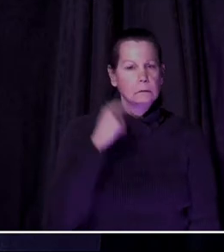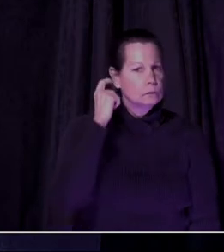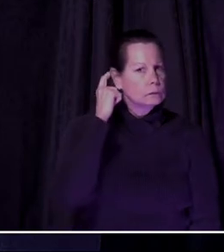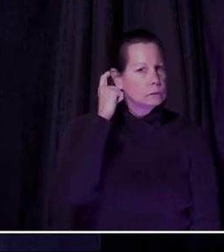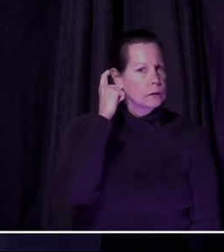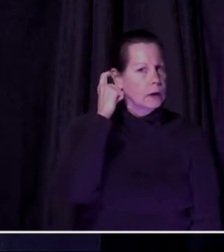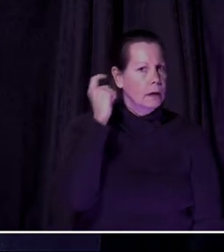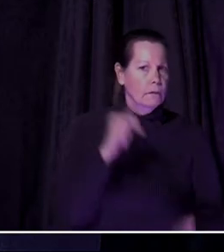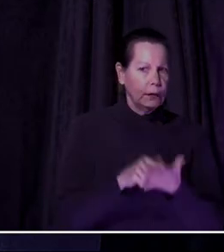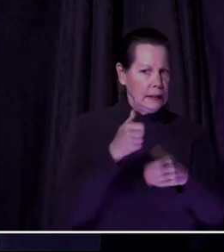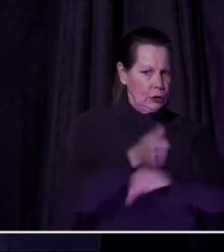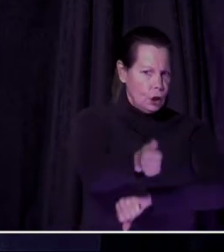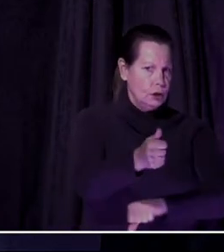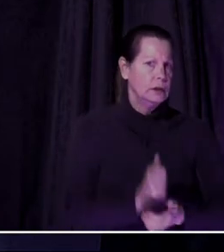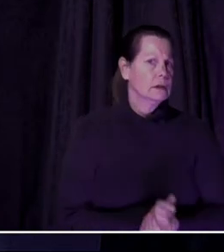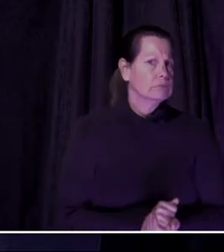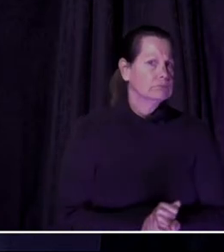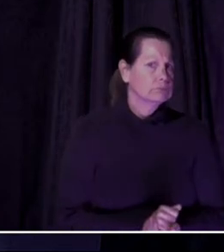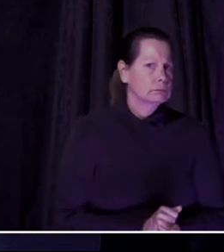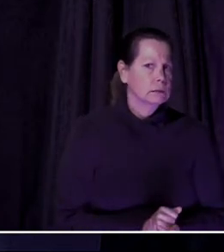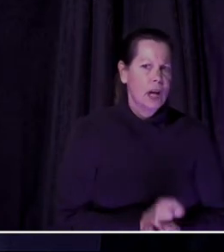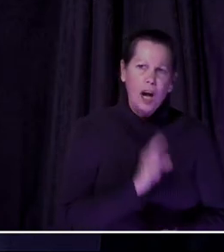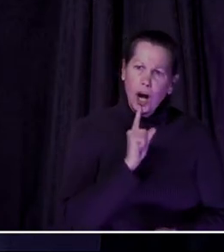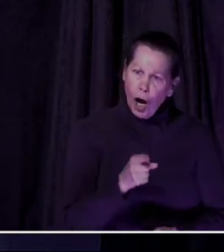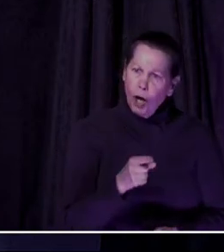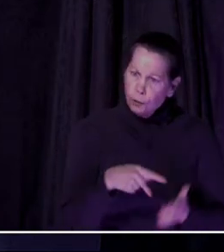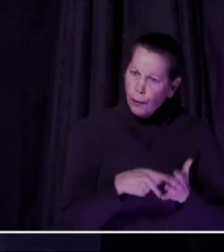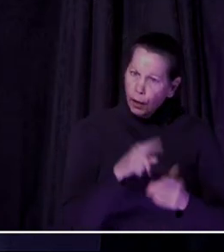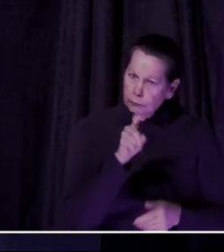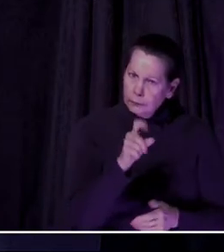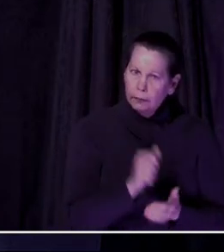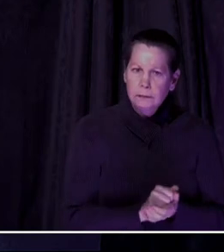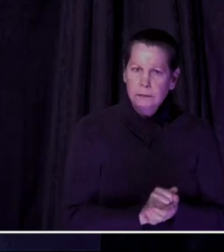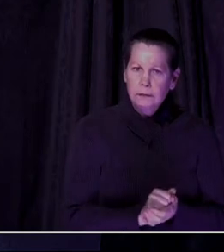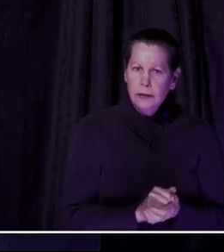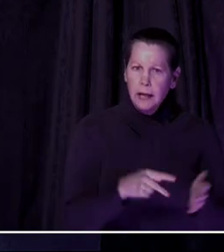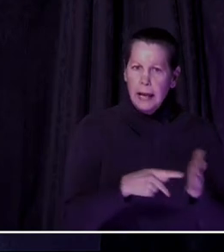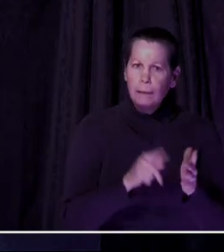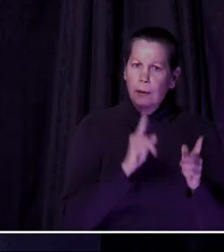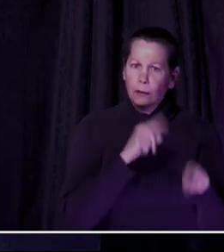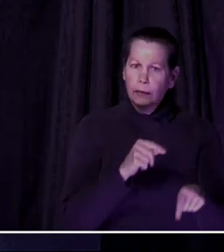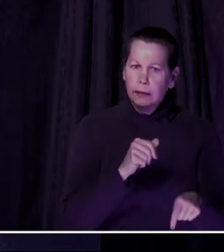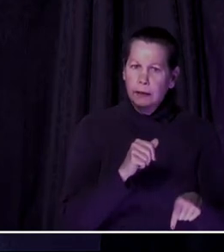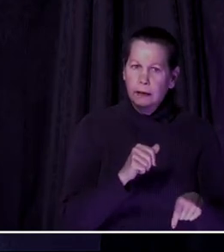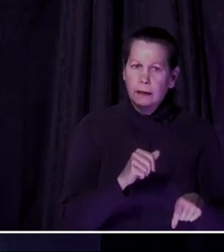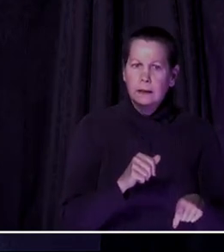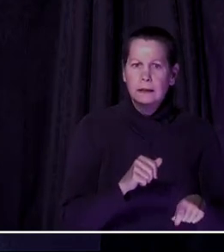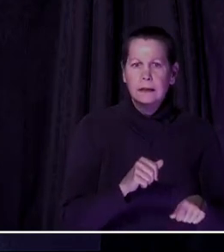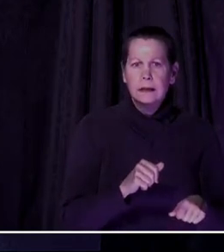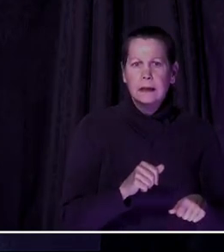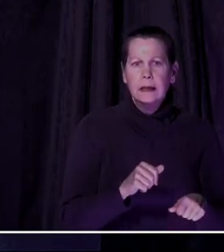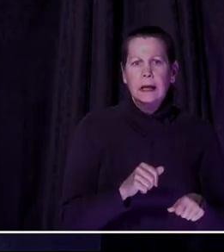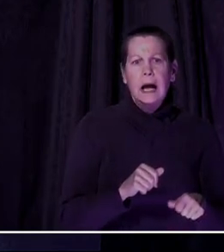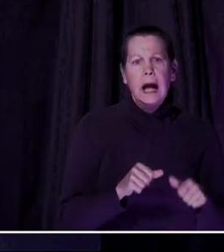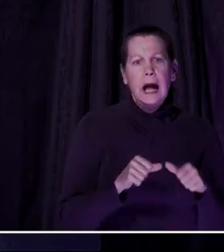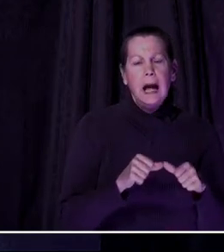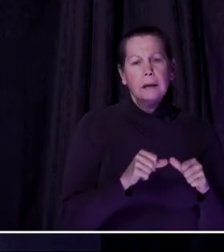on these charges? Are you, Paul? Paul replied, verse 10, I'm standing at Caesar's